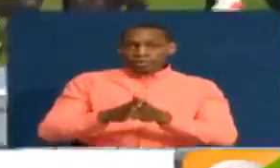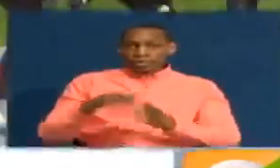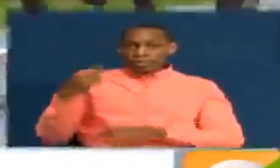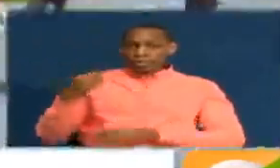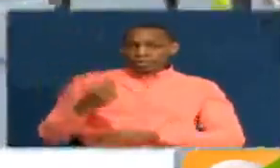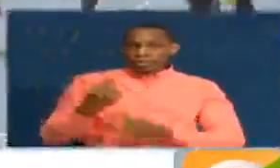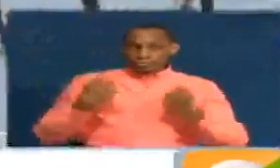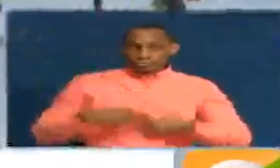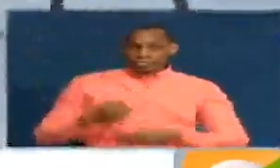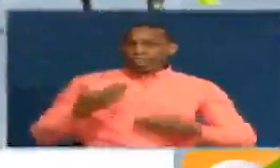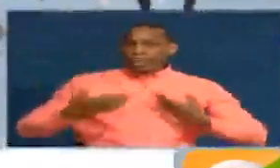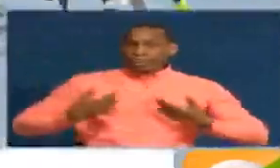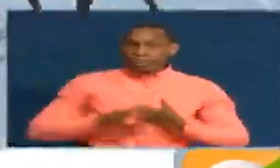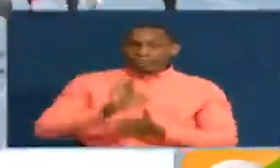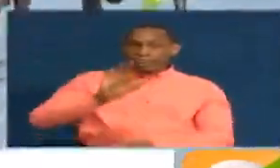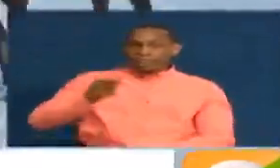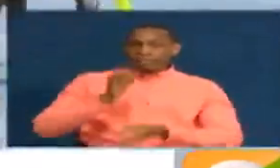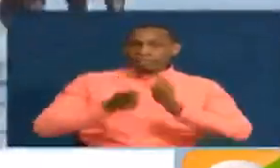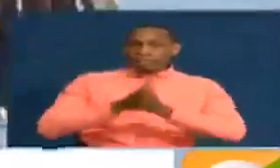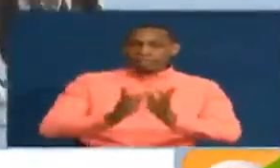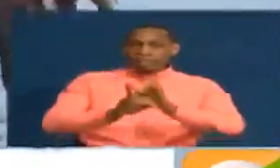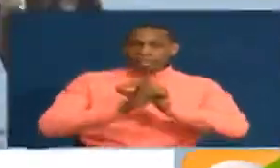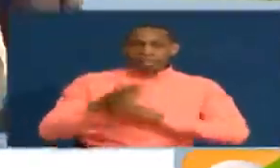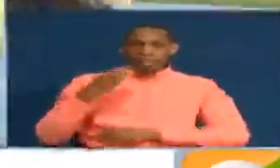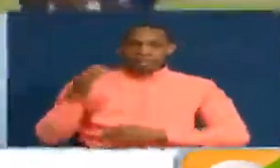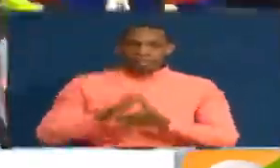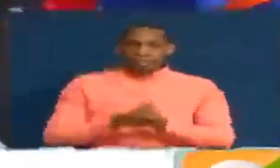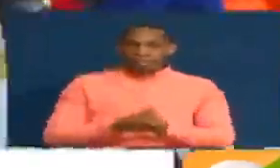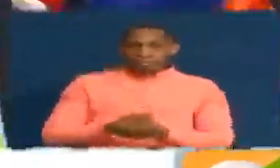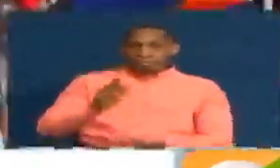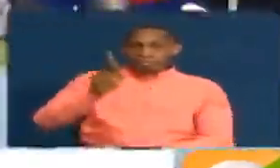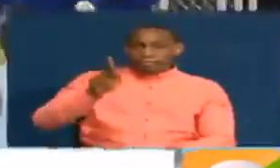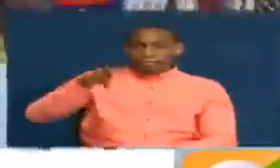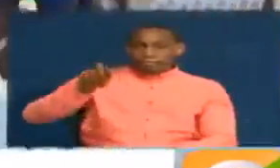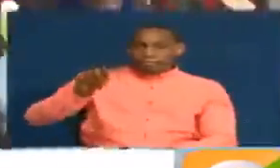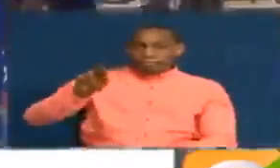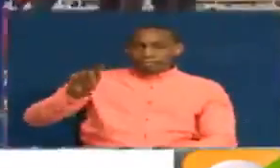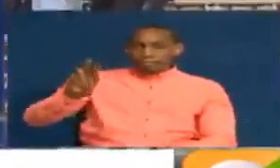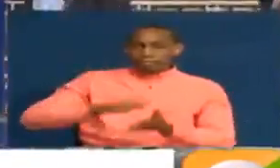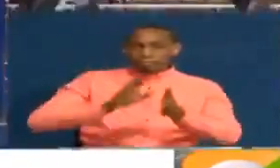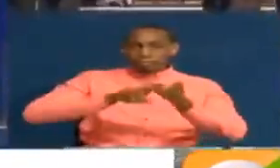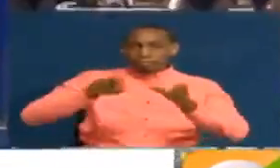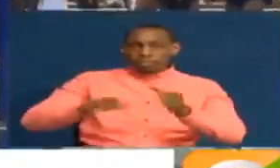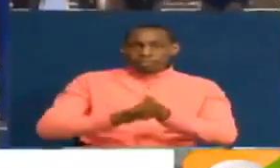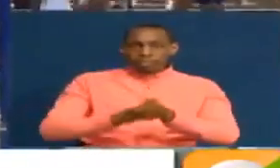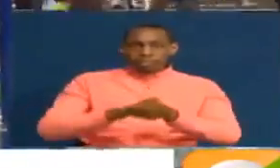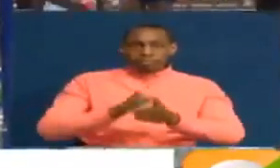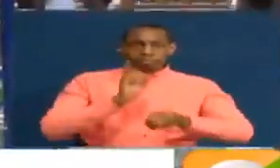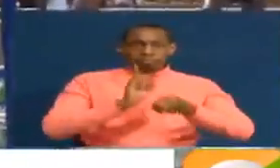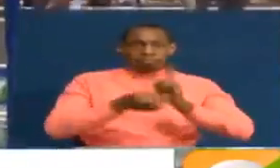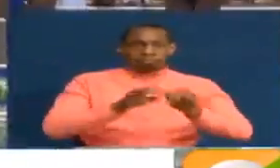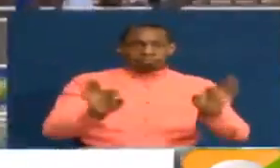will be happy. In the 3,000 meters steeplechase, defending champion Conseslus Kipruto dropped off after an underwhelming